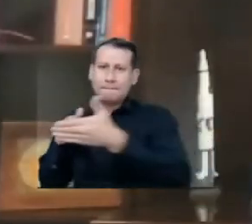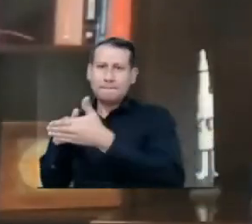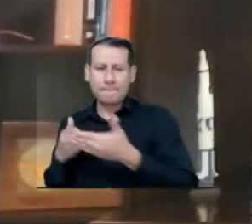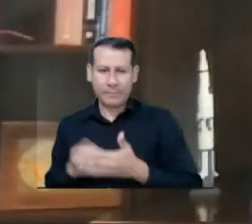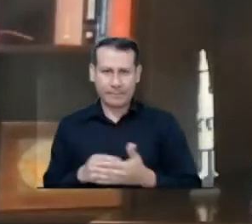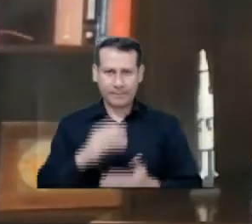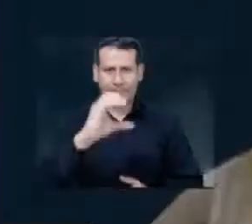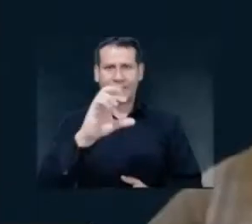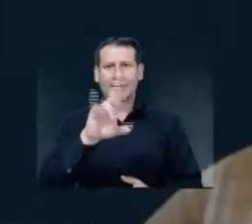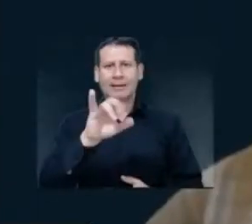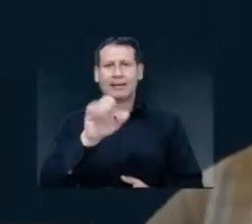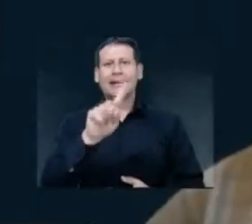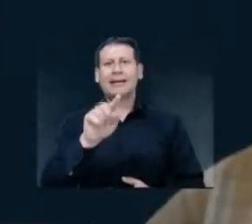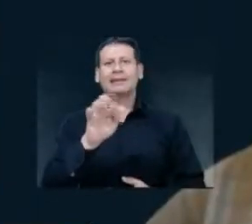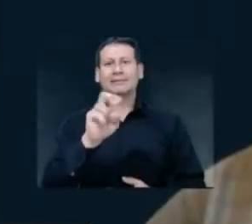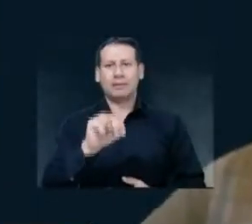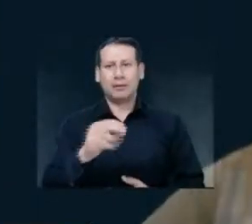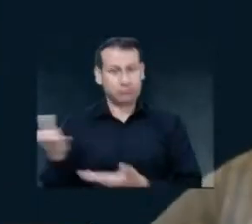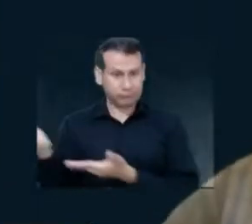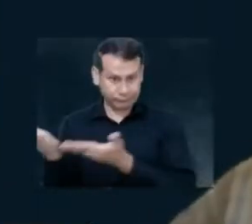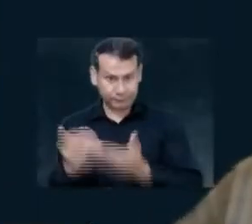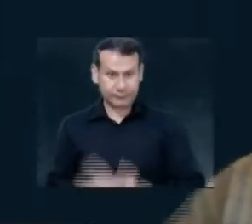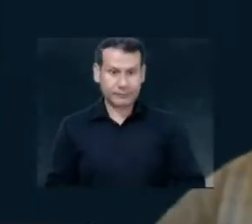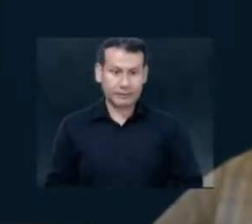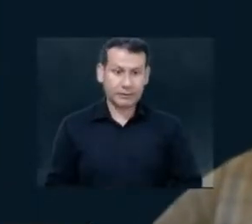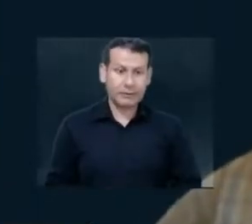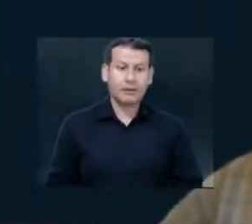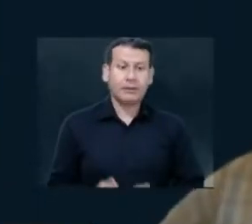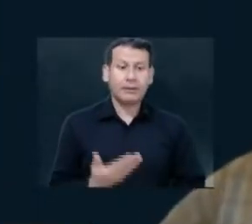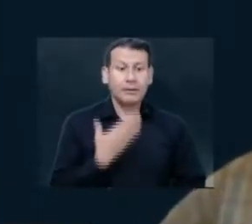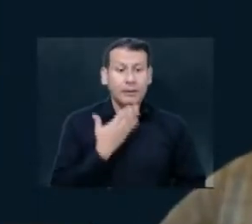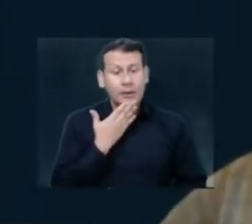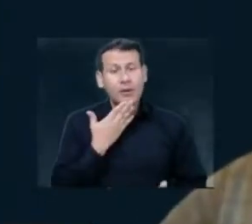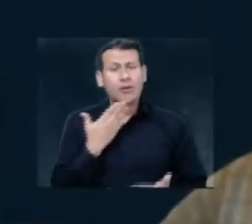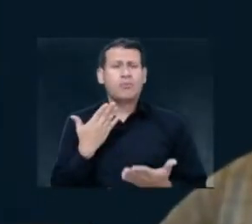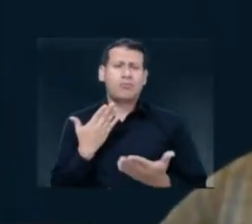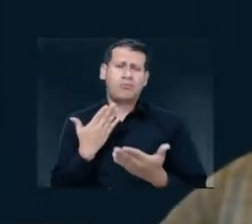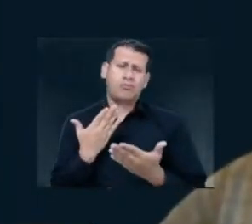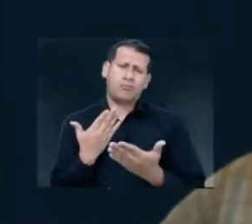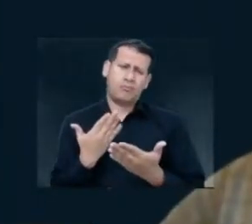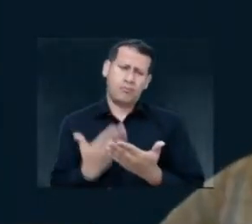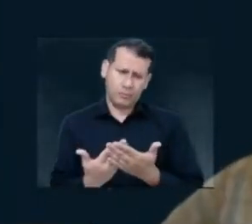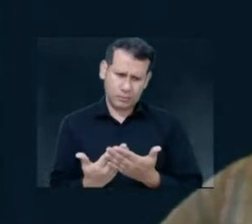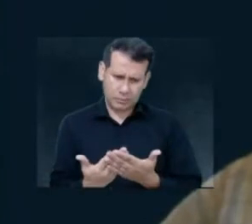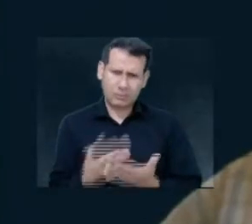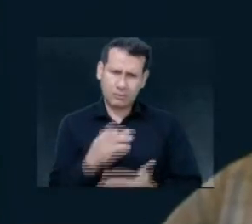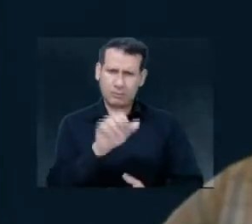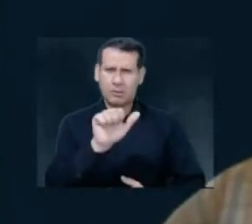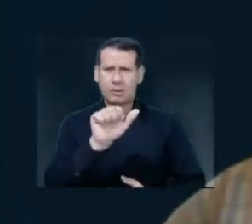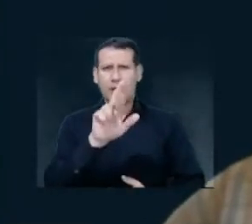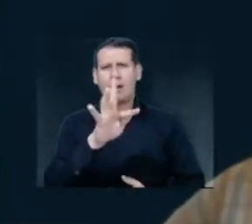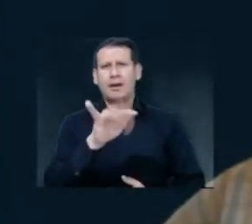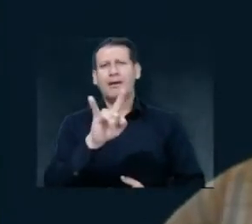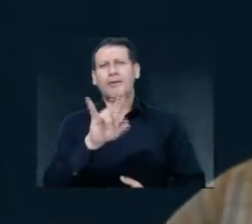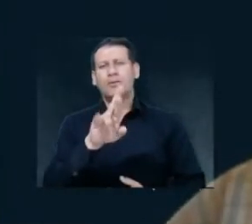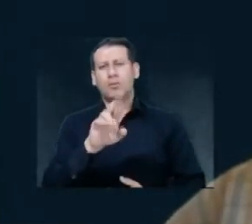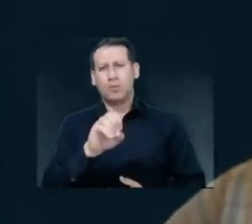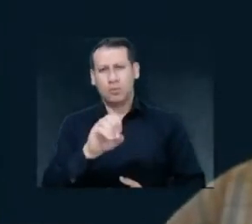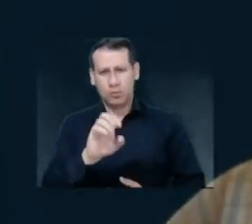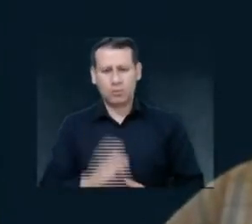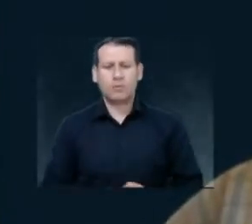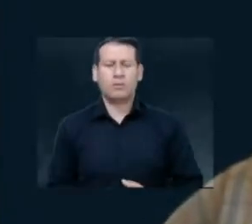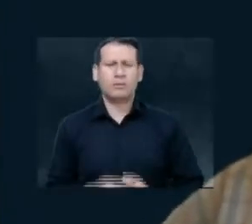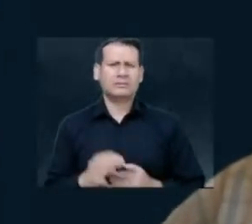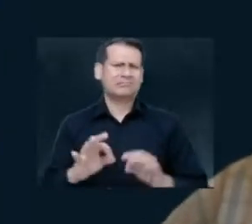the mic is all yours. Thank you very much, Arturo. And thanks the A&E for the invitation. Always